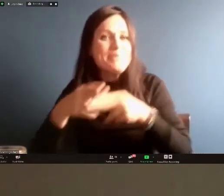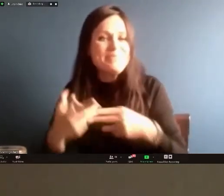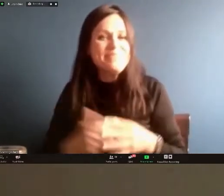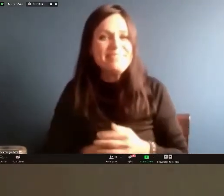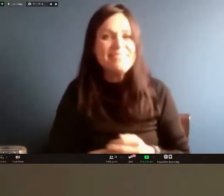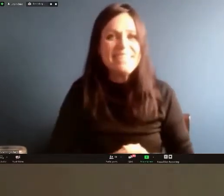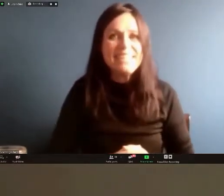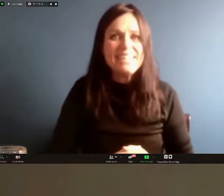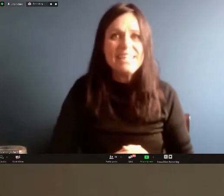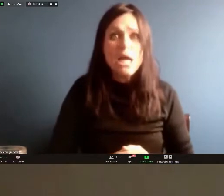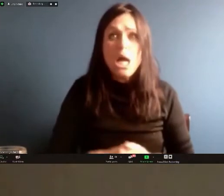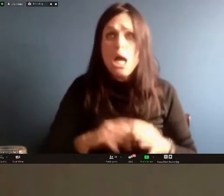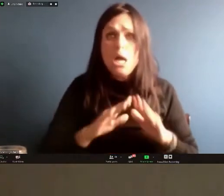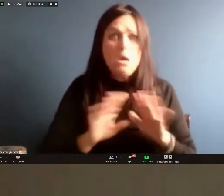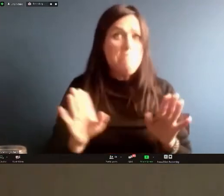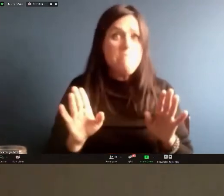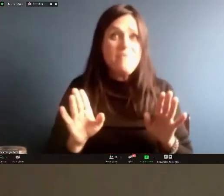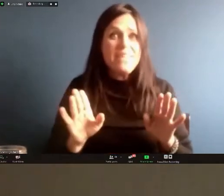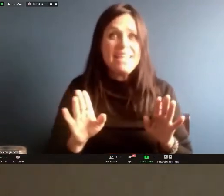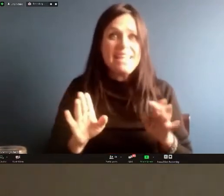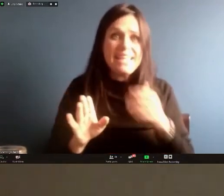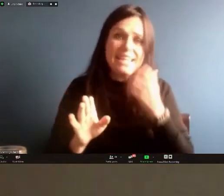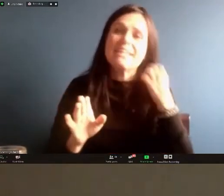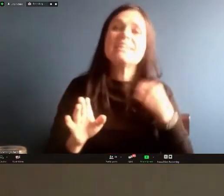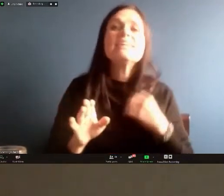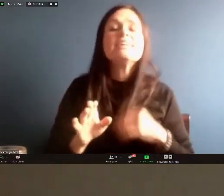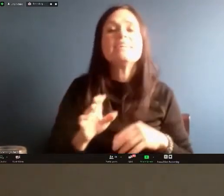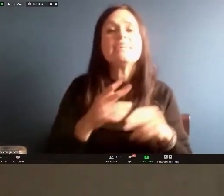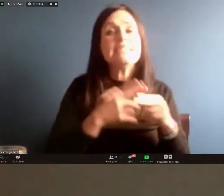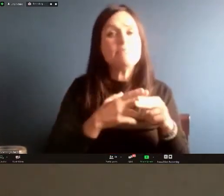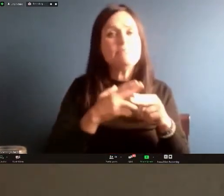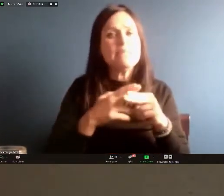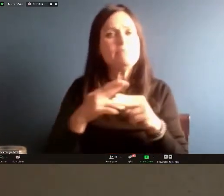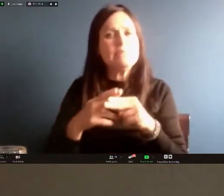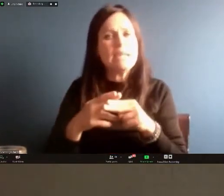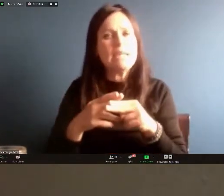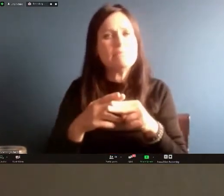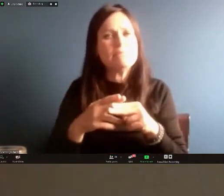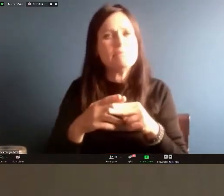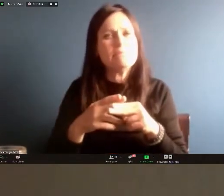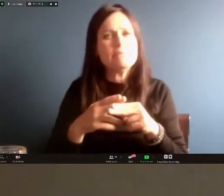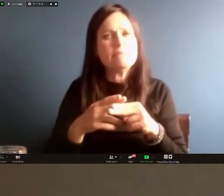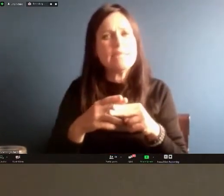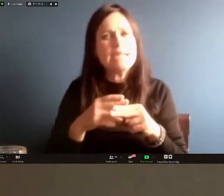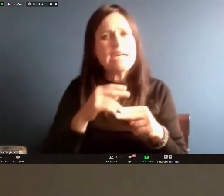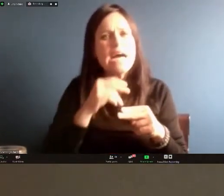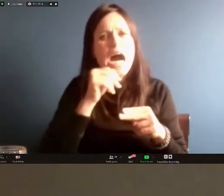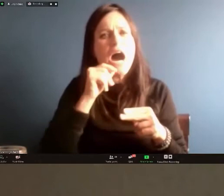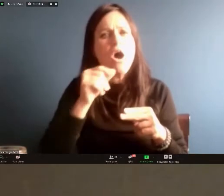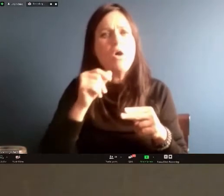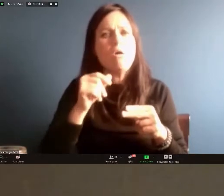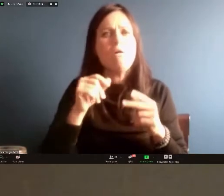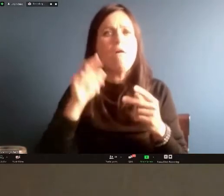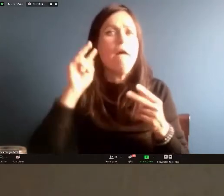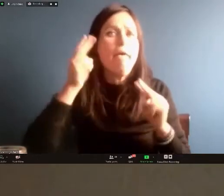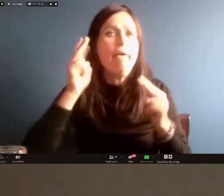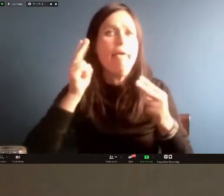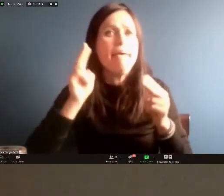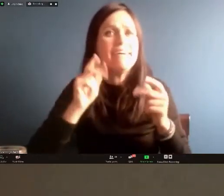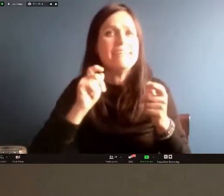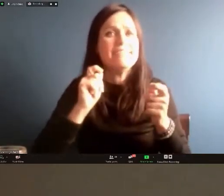I don't spend an inordinate amount of time on names. I think a writer can get really bogged down if they spend too much